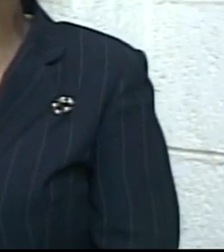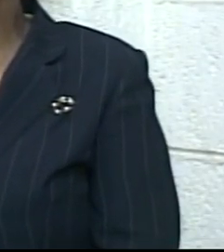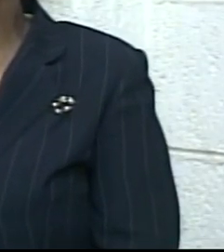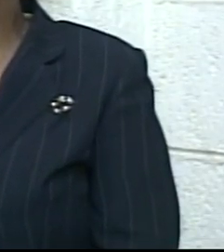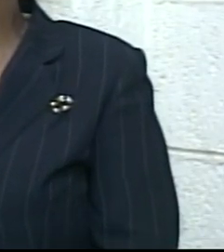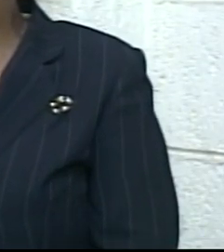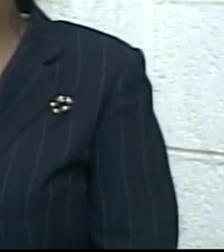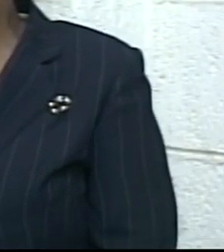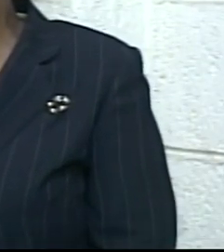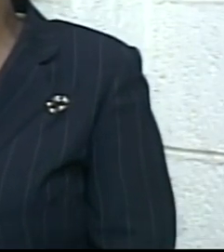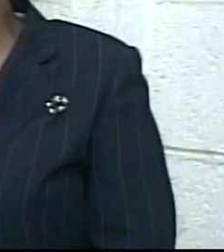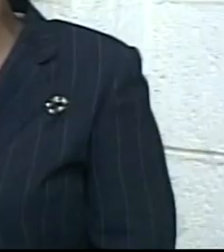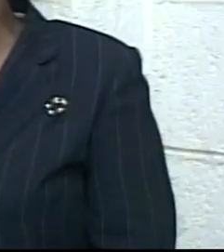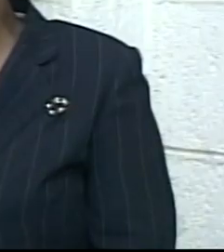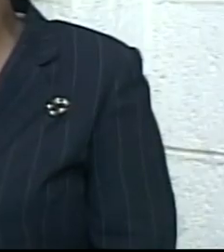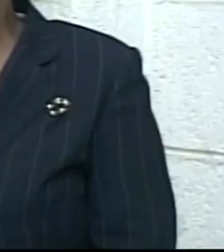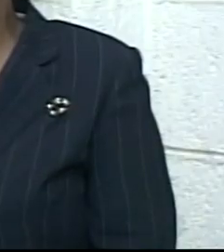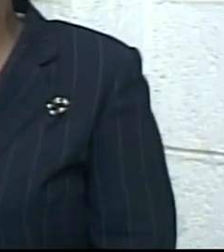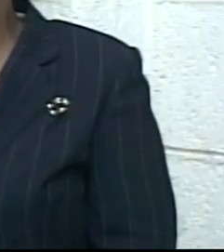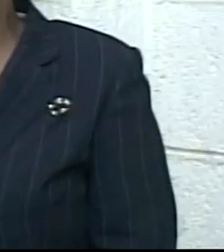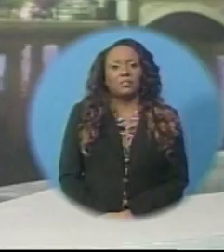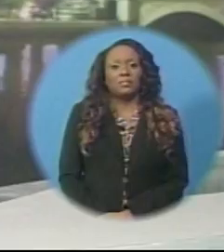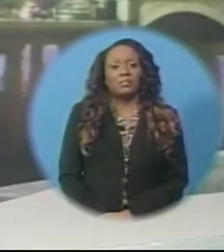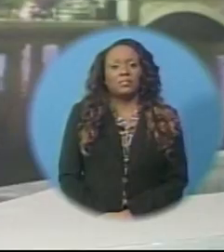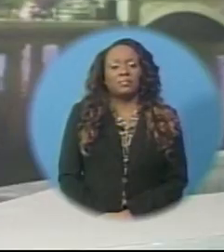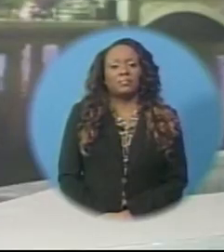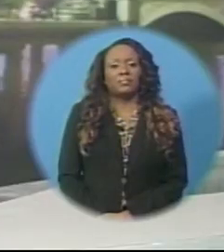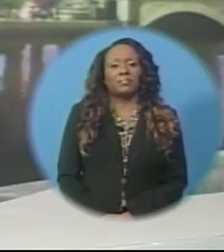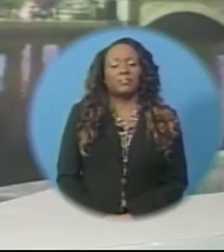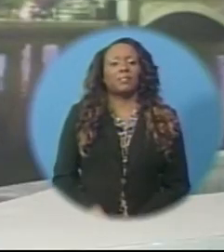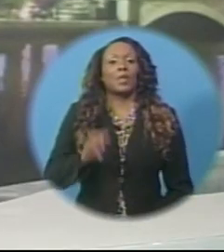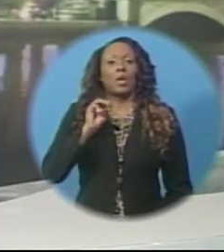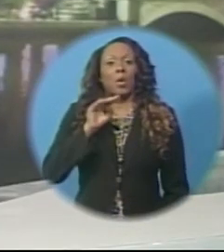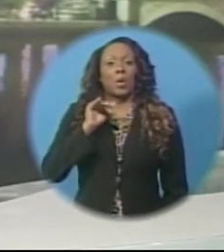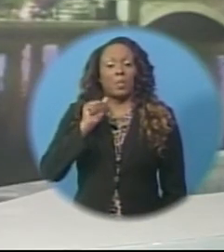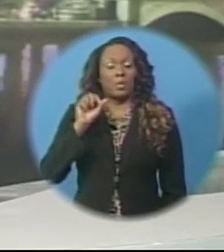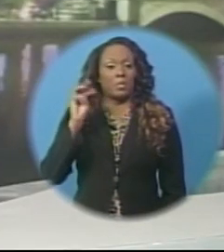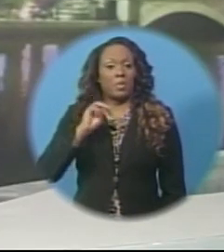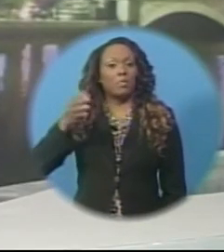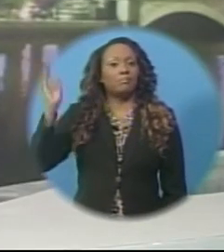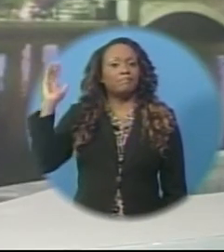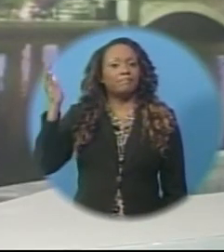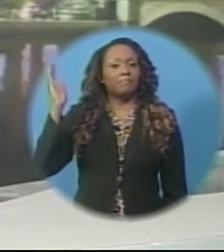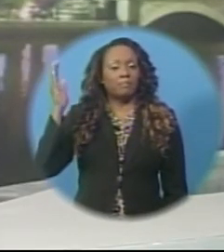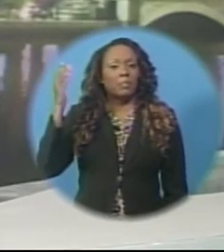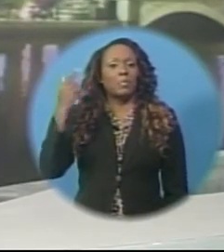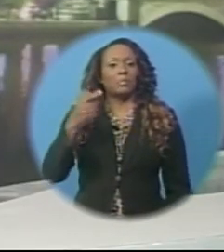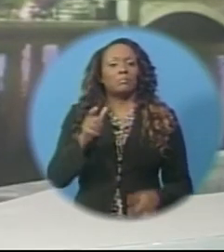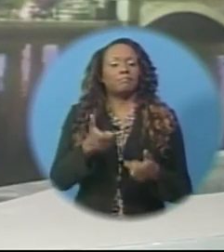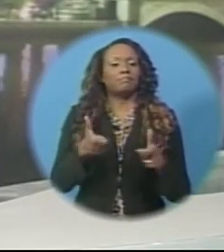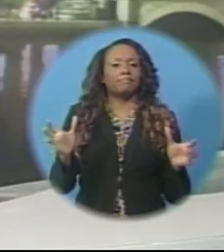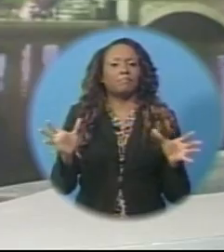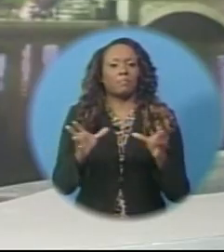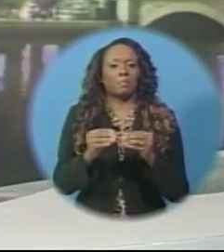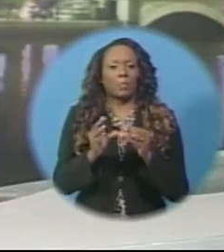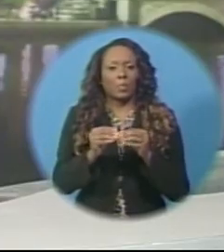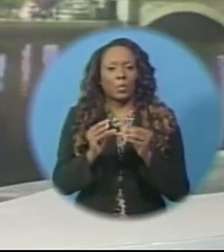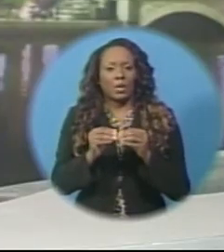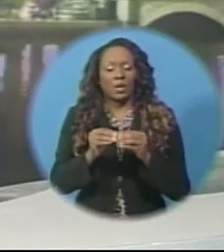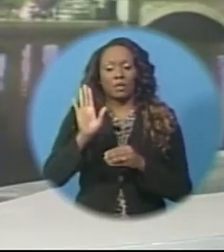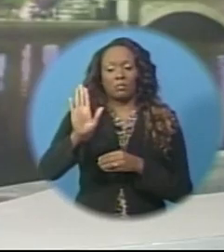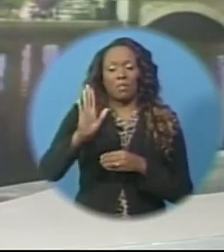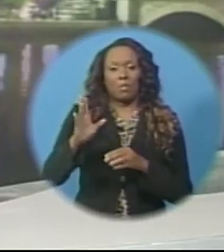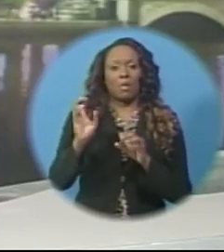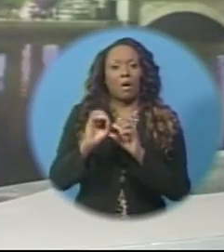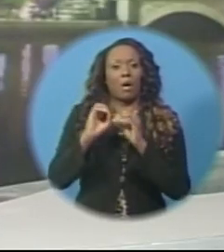privy to all that has been happening. Ms. Mottley was speaking during a press conference held today at the opposition's office at